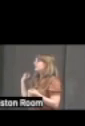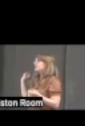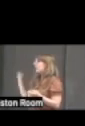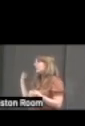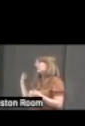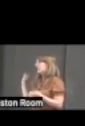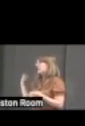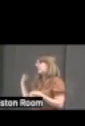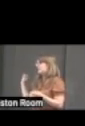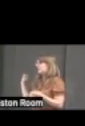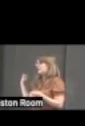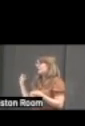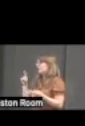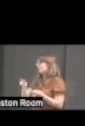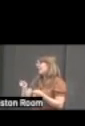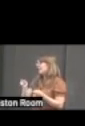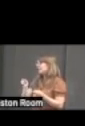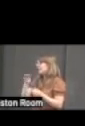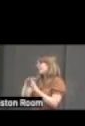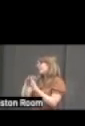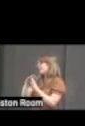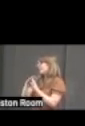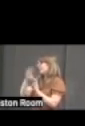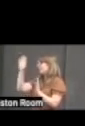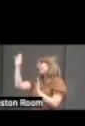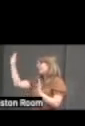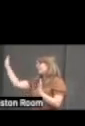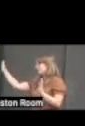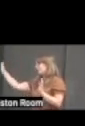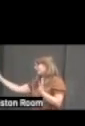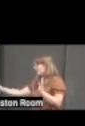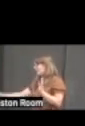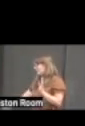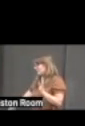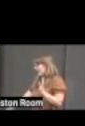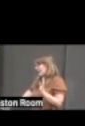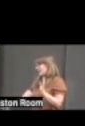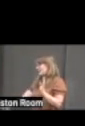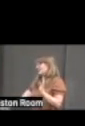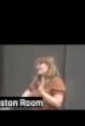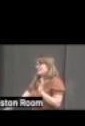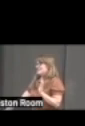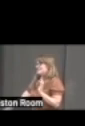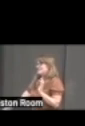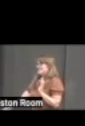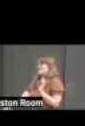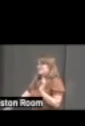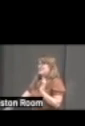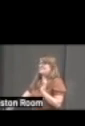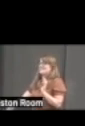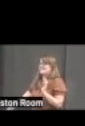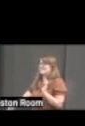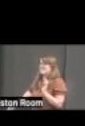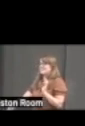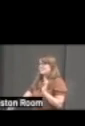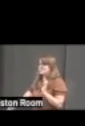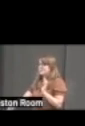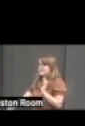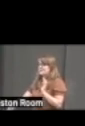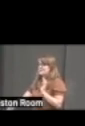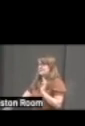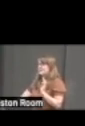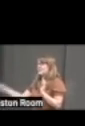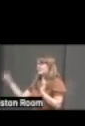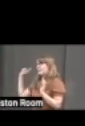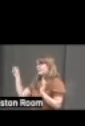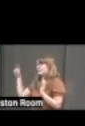the shyer animals. So that same question took me off into this whole side research project that I did on